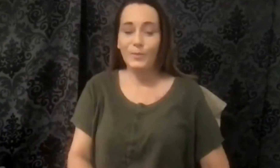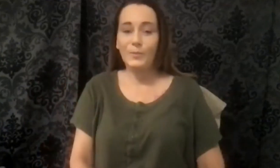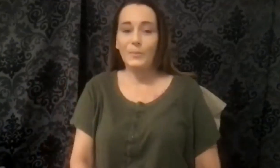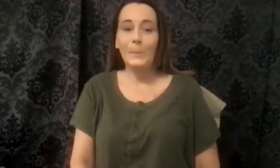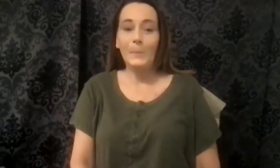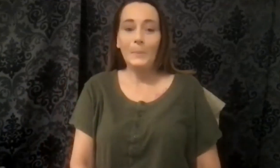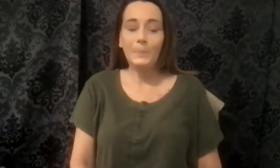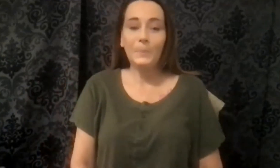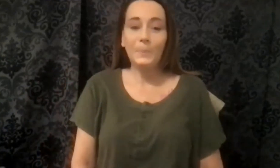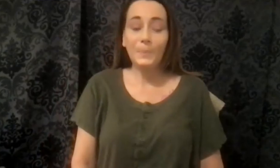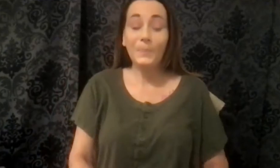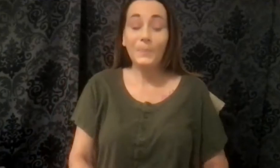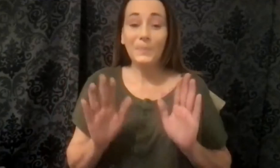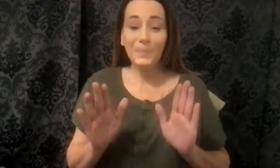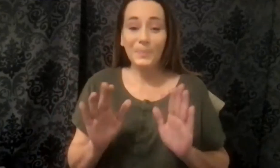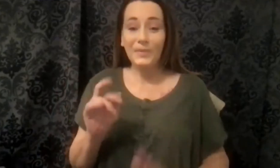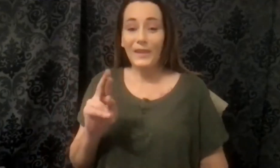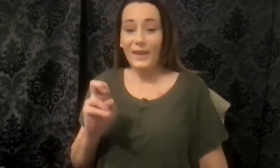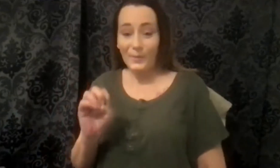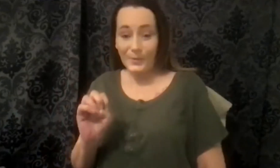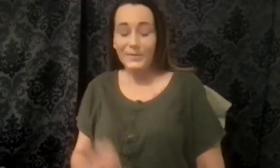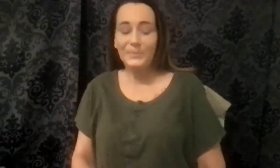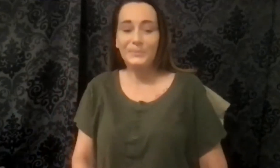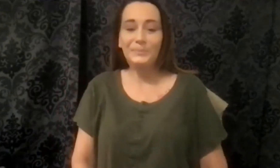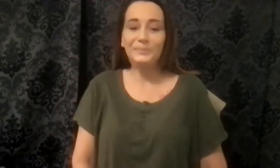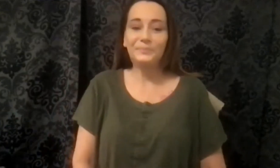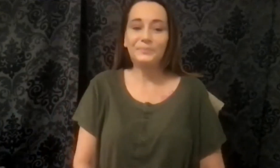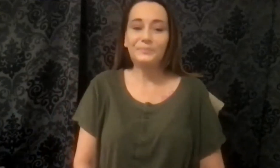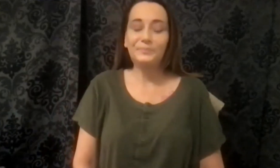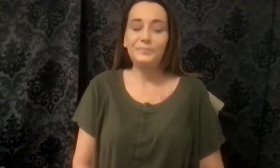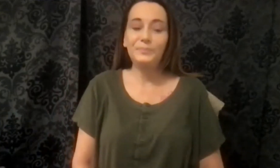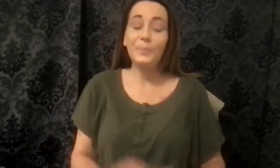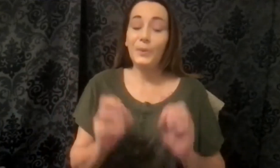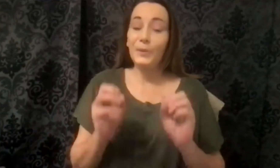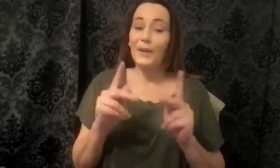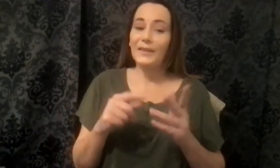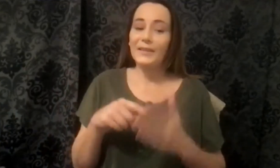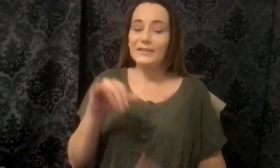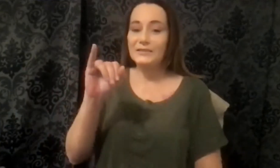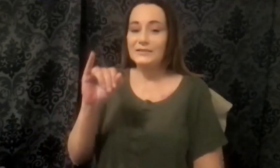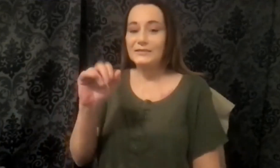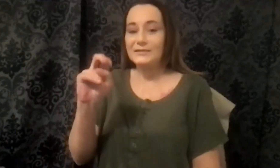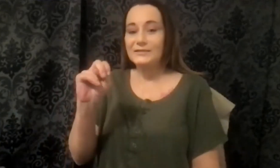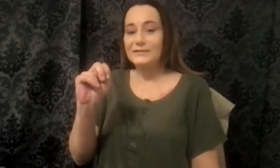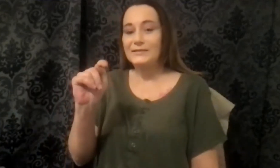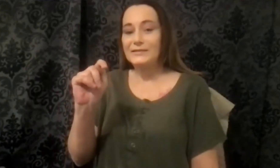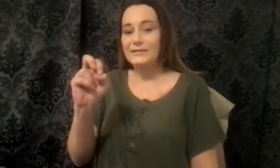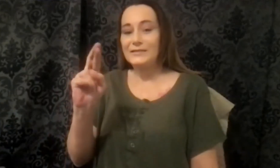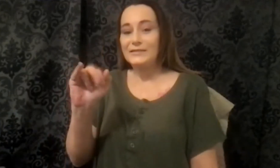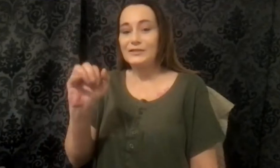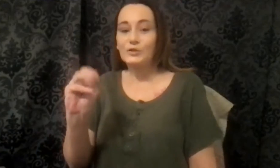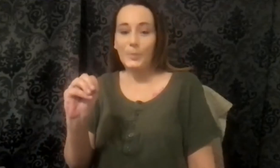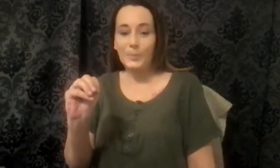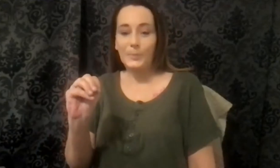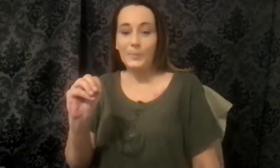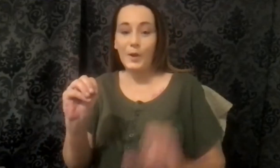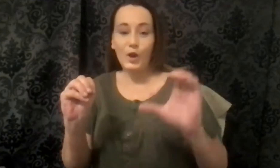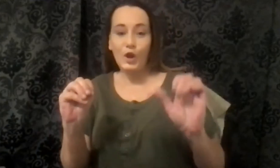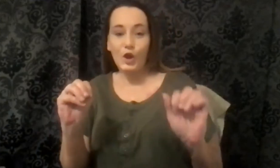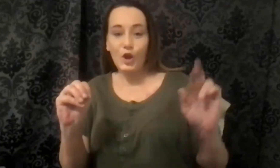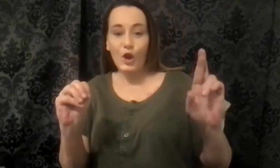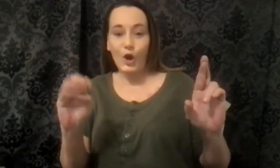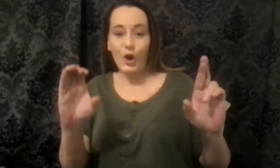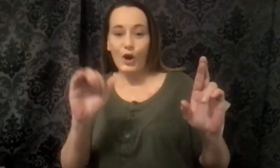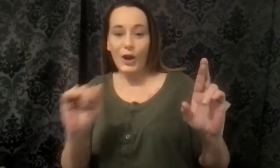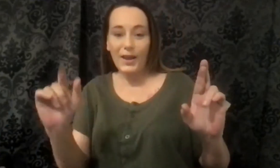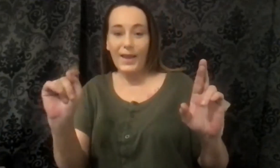All right, so what we're going to do is, so this is the interim car CAT. There are only 5 motions that the World Board